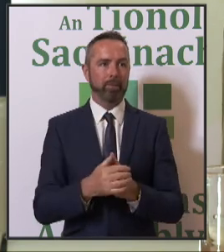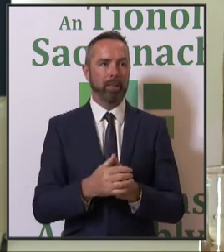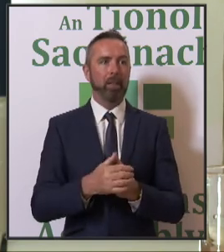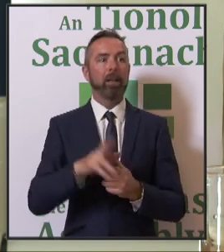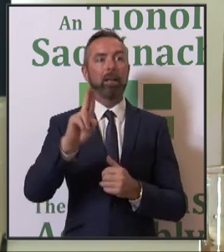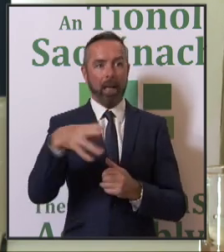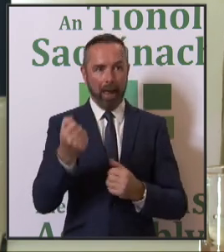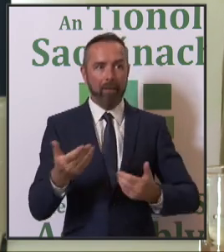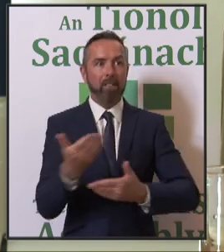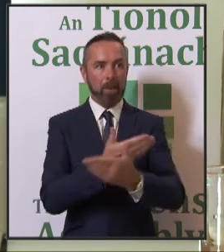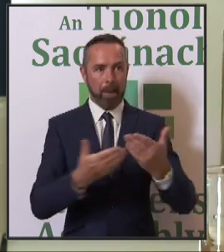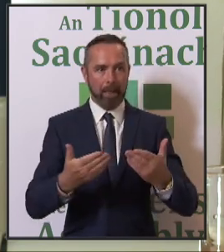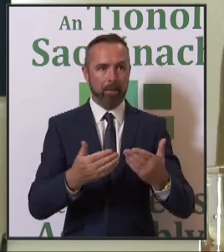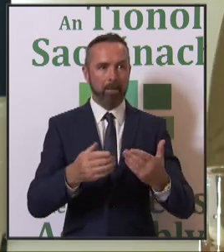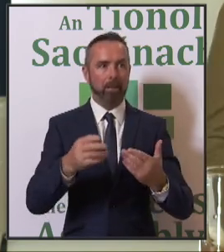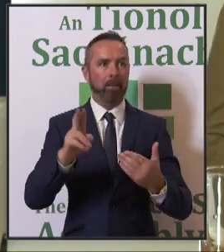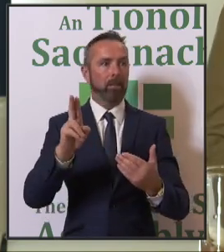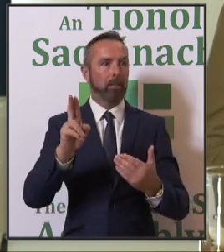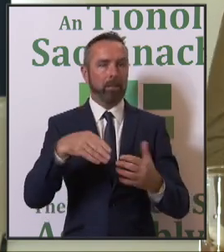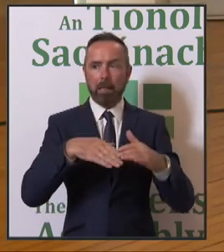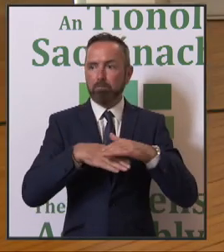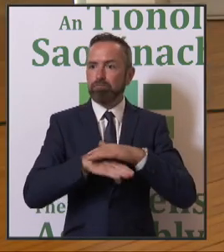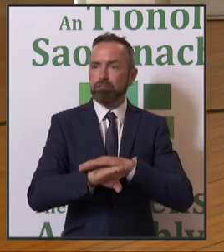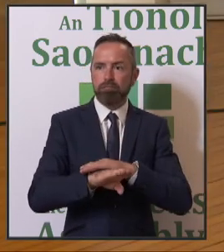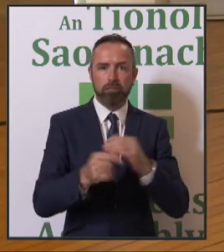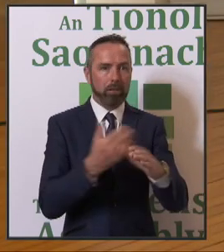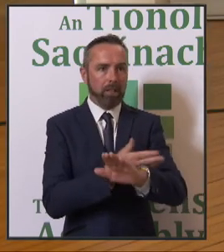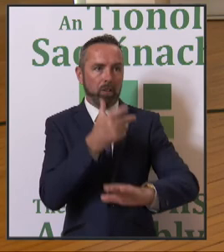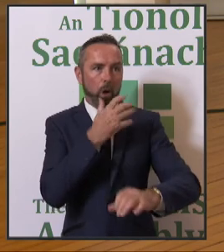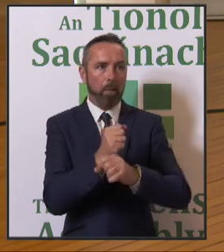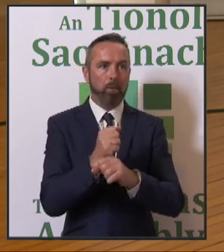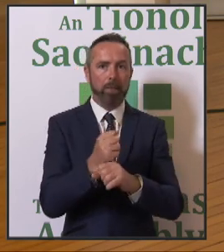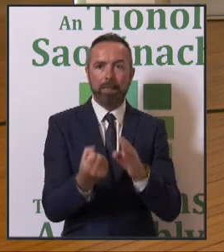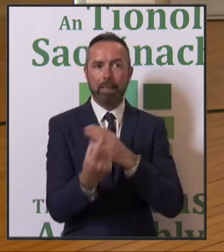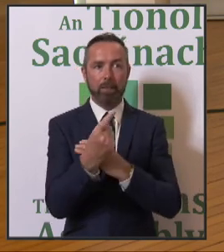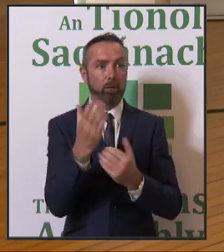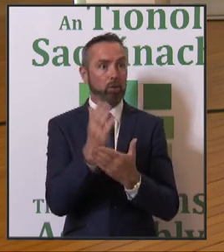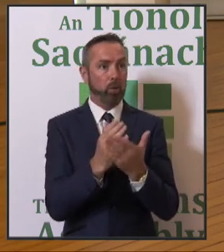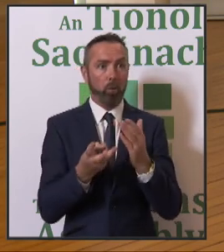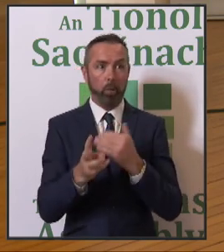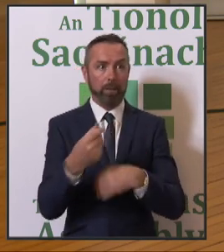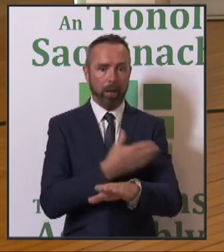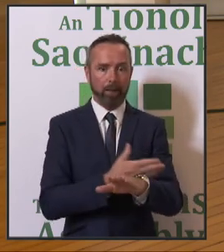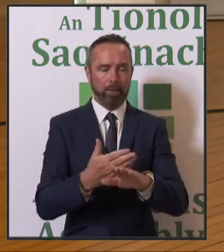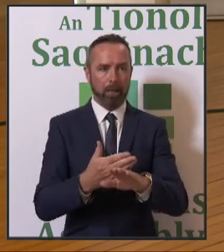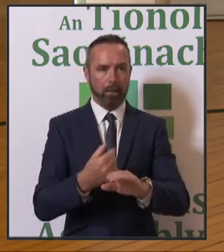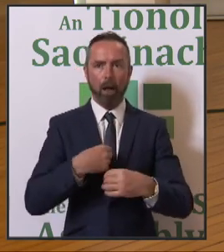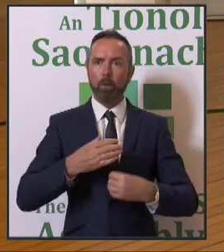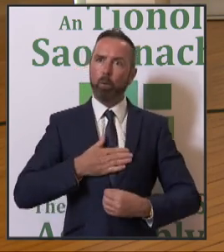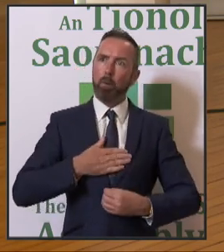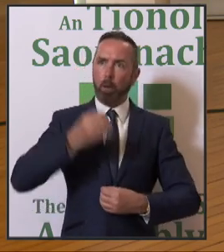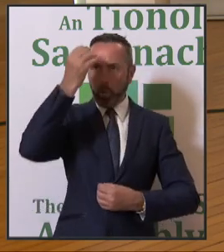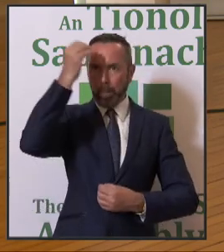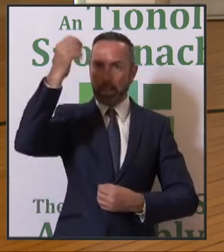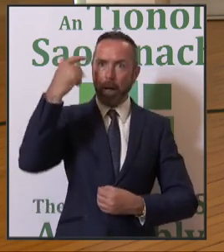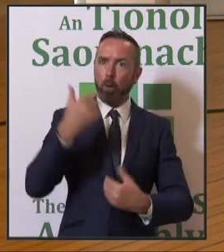have a debate, you could go into an issue, and as I said, there were some weeks I went in and I thought, you know, I know my opinion on this before